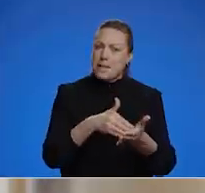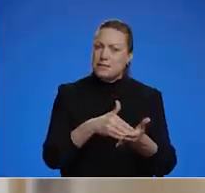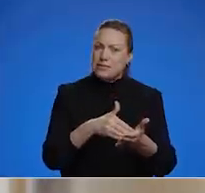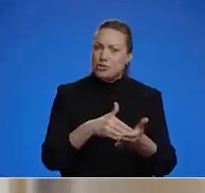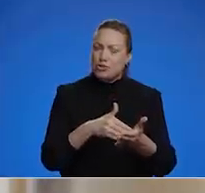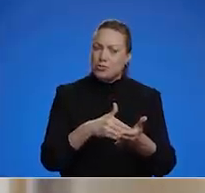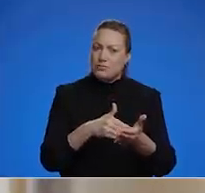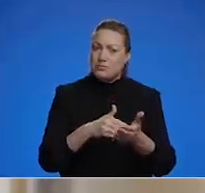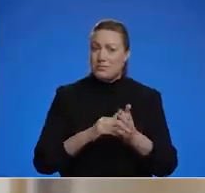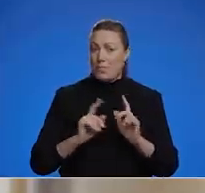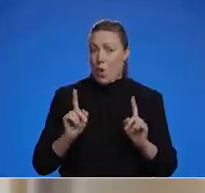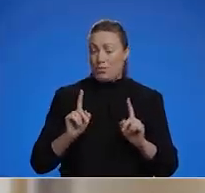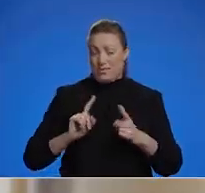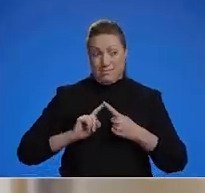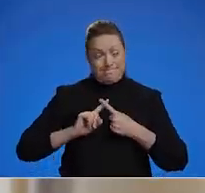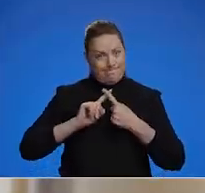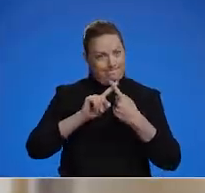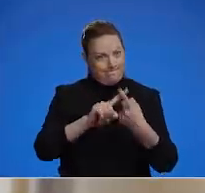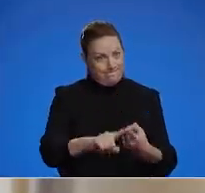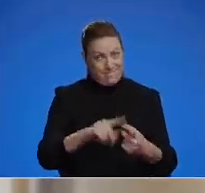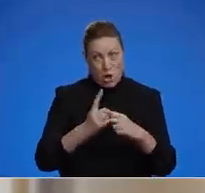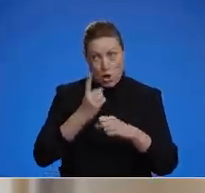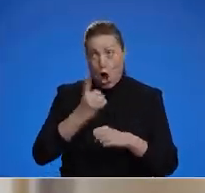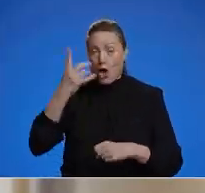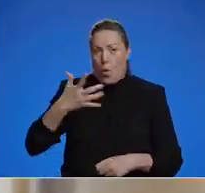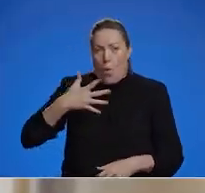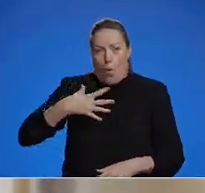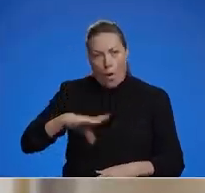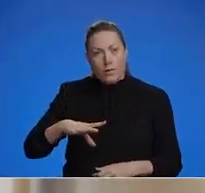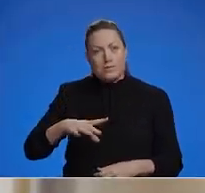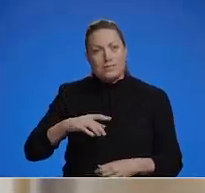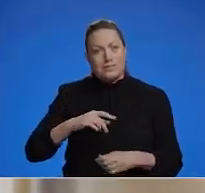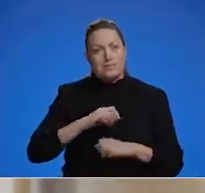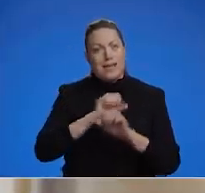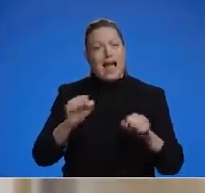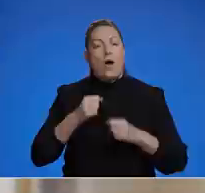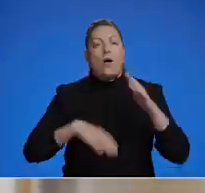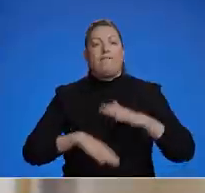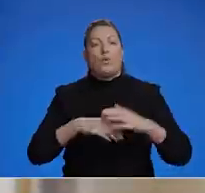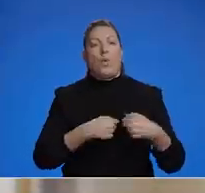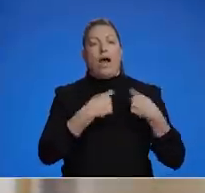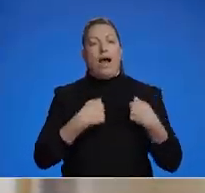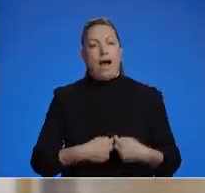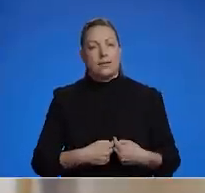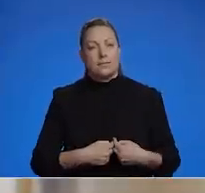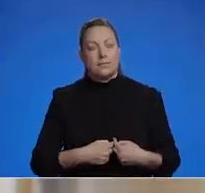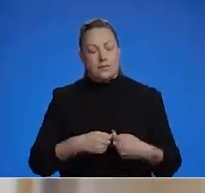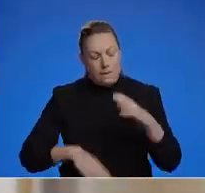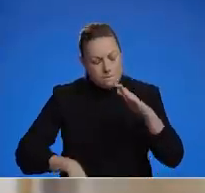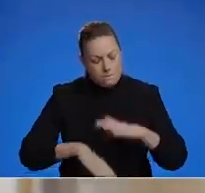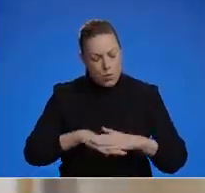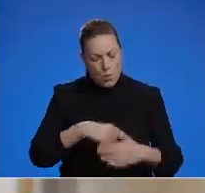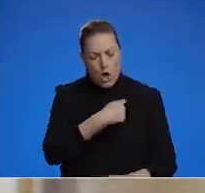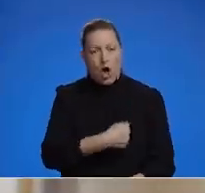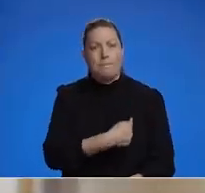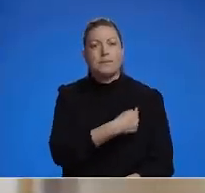The message here is timeless. What God wants is our whole heart,